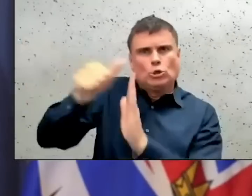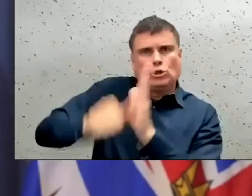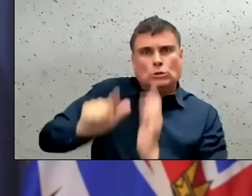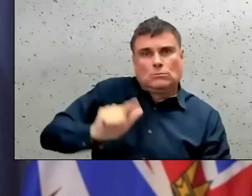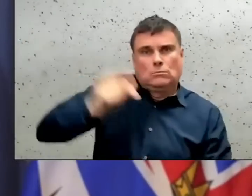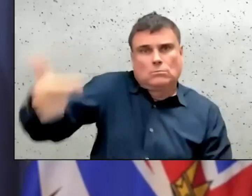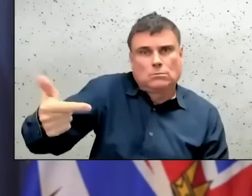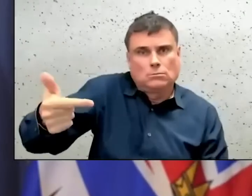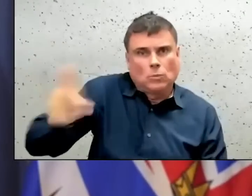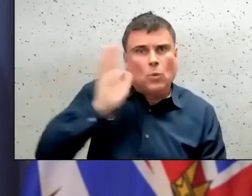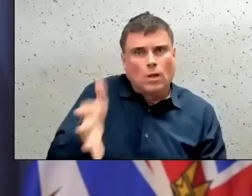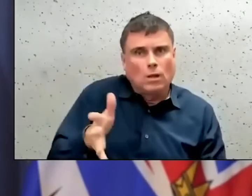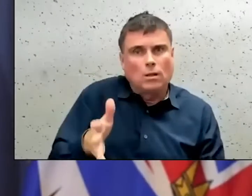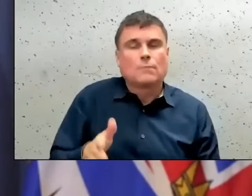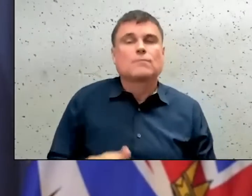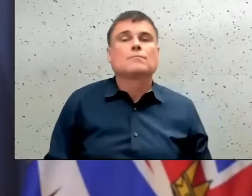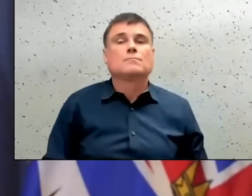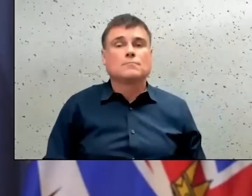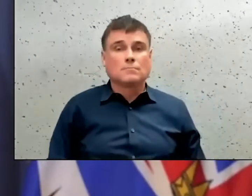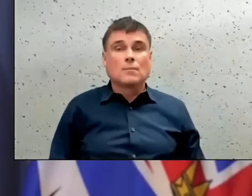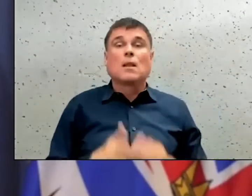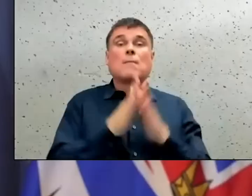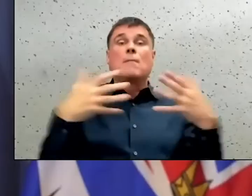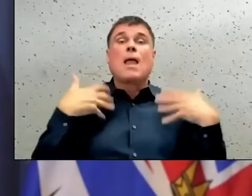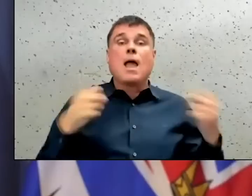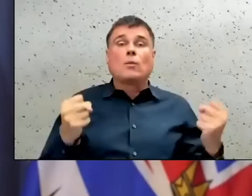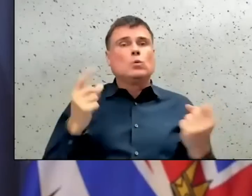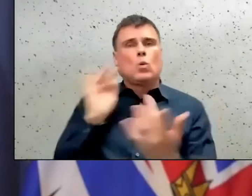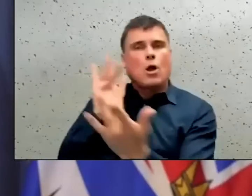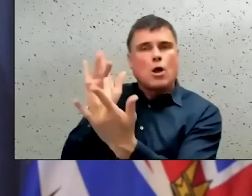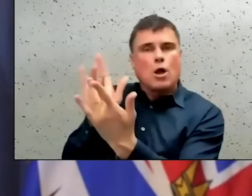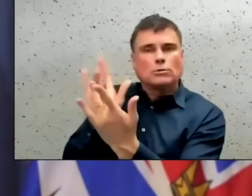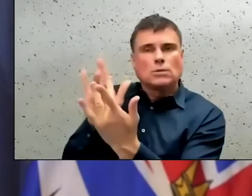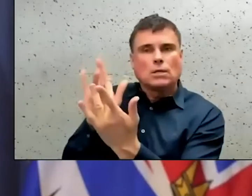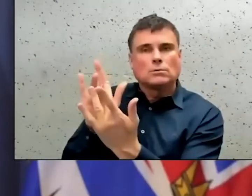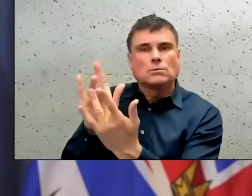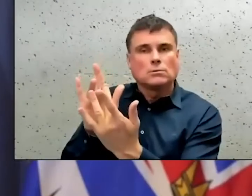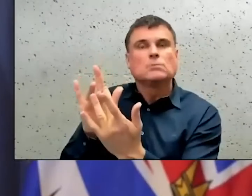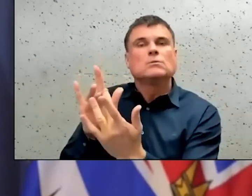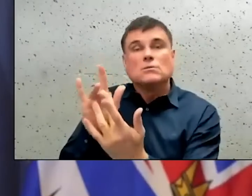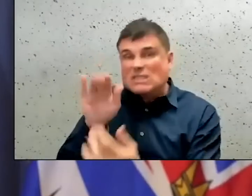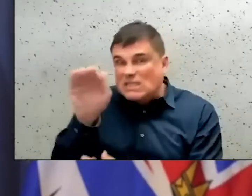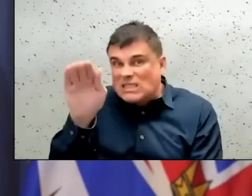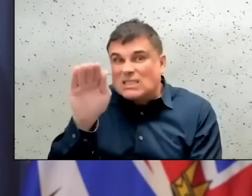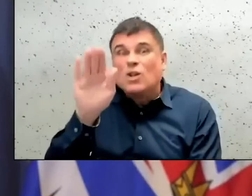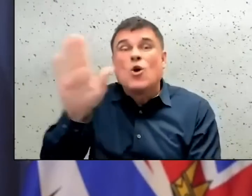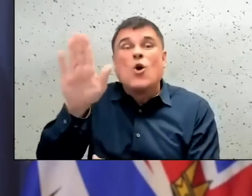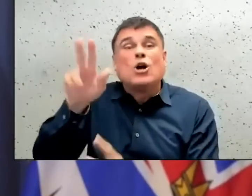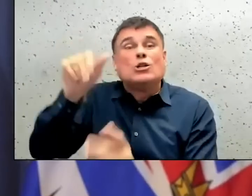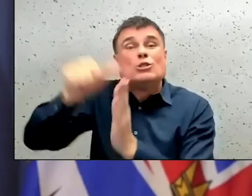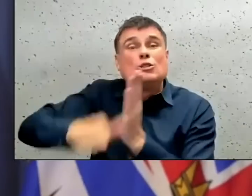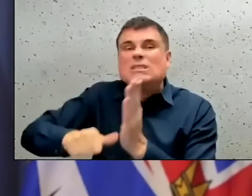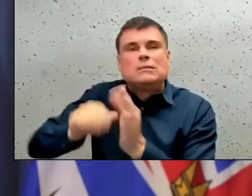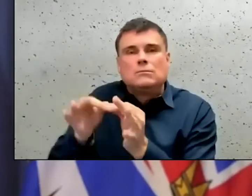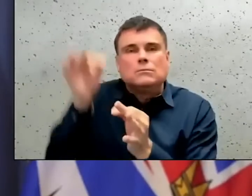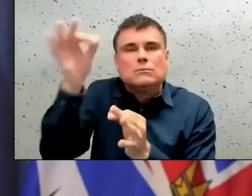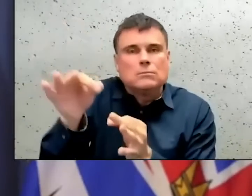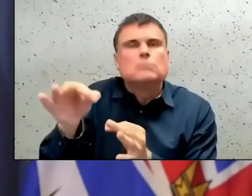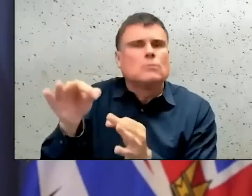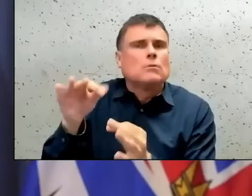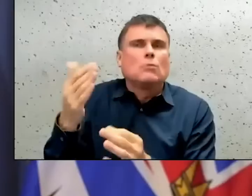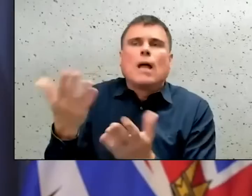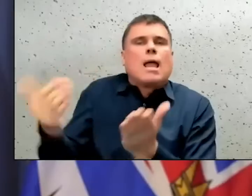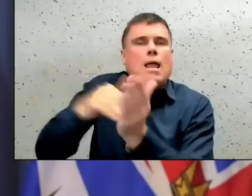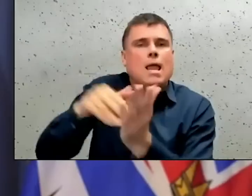call patients to rebook their surgeries is exactly what it should be. Encouraging and welcome news that restores us all, and